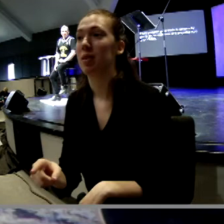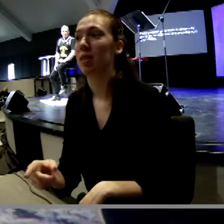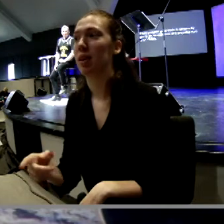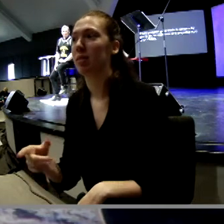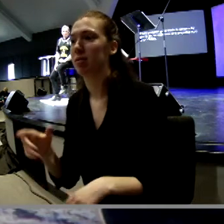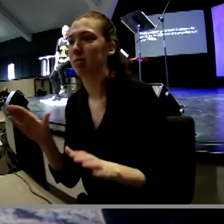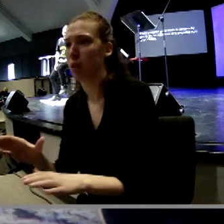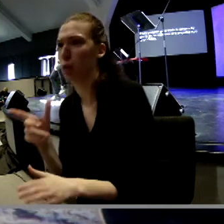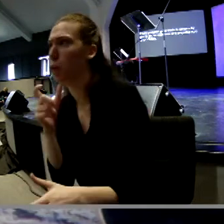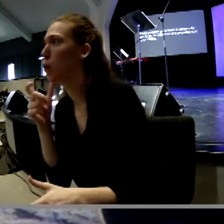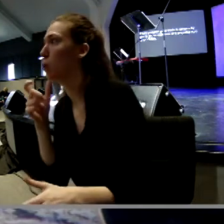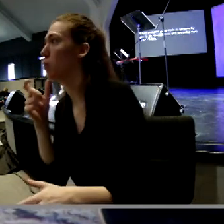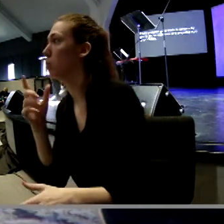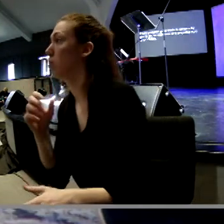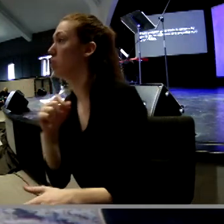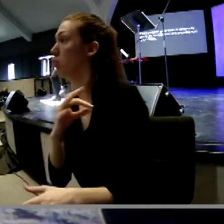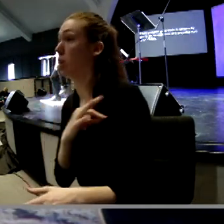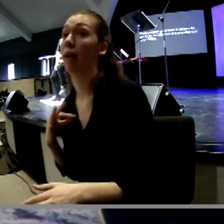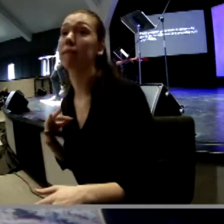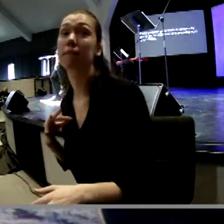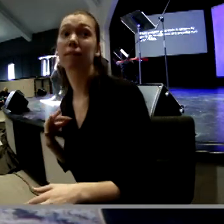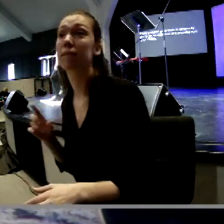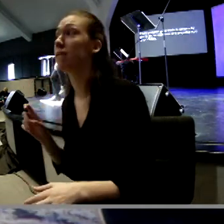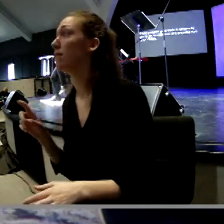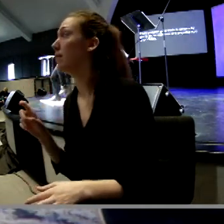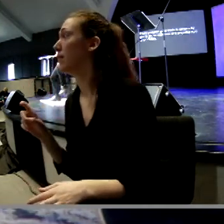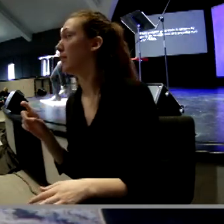them? The staff?